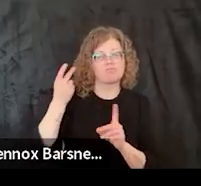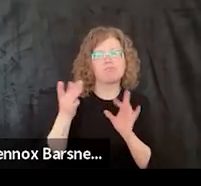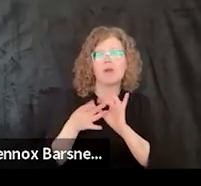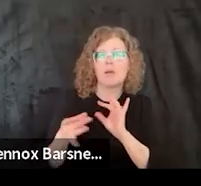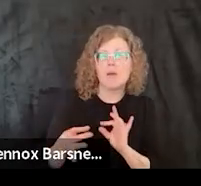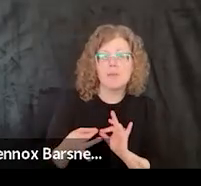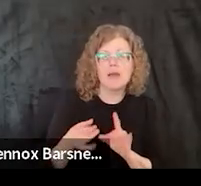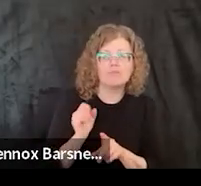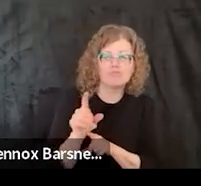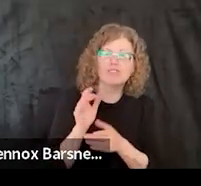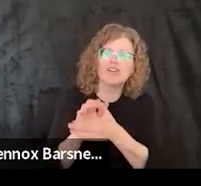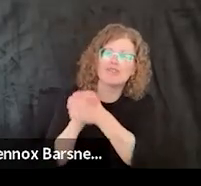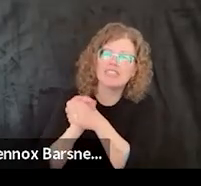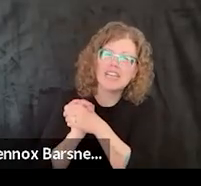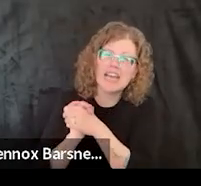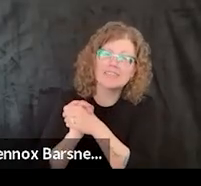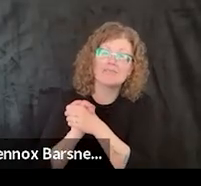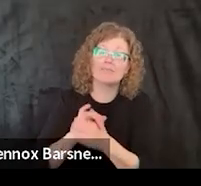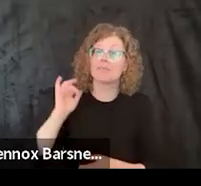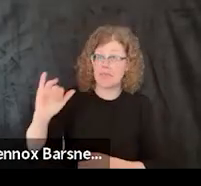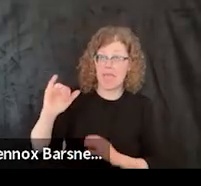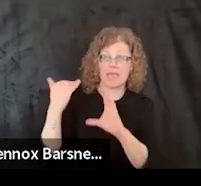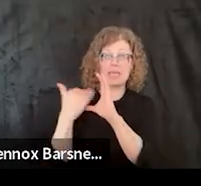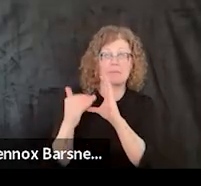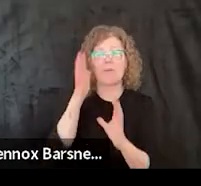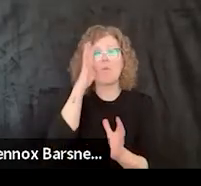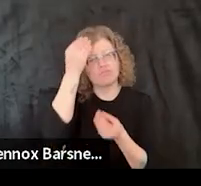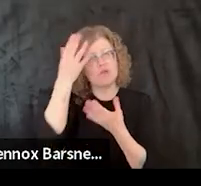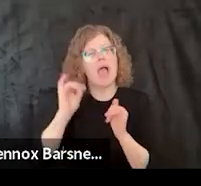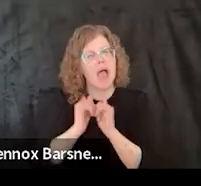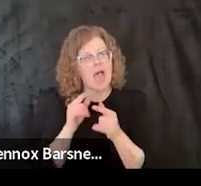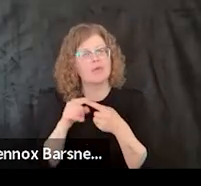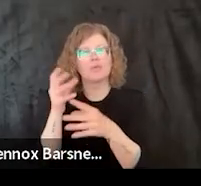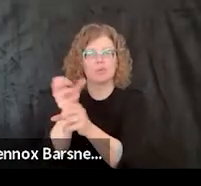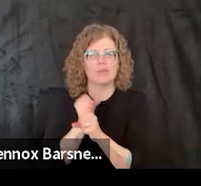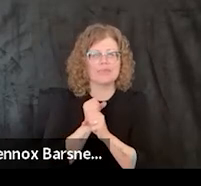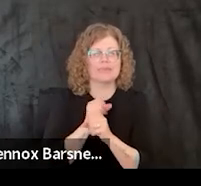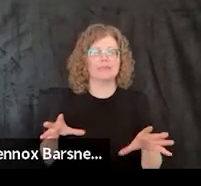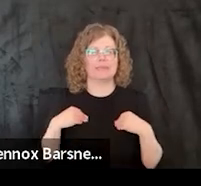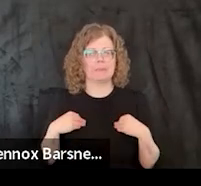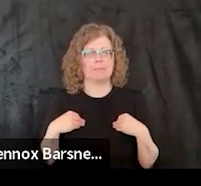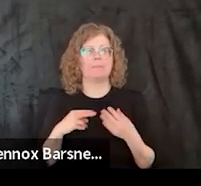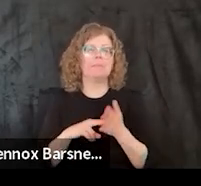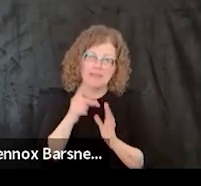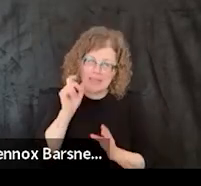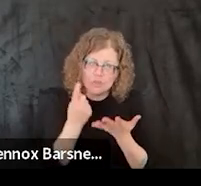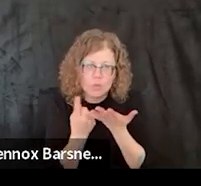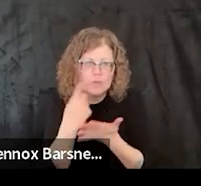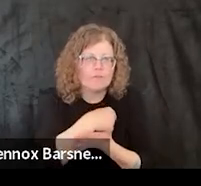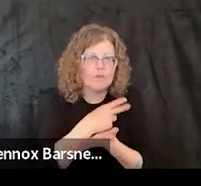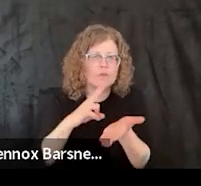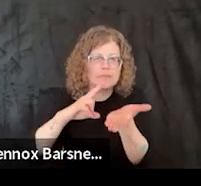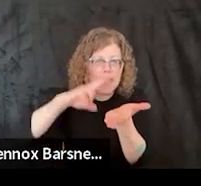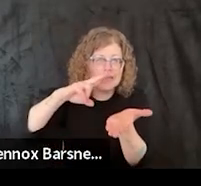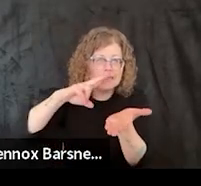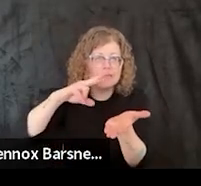to accept their grant and receive funding. This includes reviewing, signing, and returning a grant investment agreement,